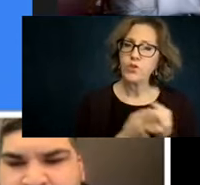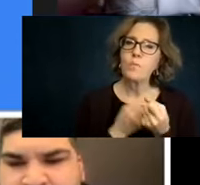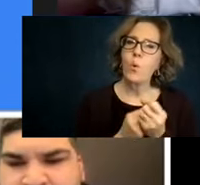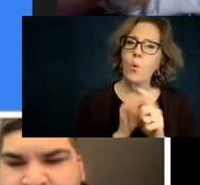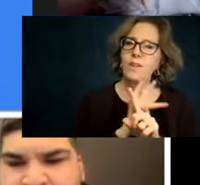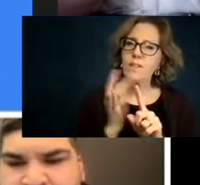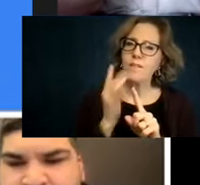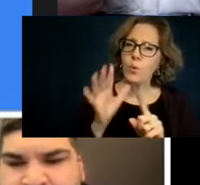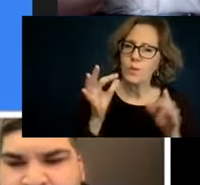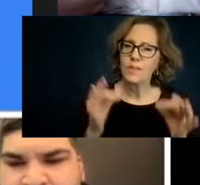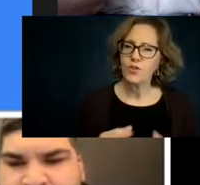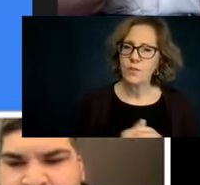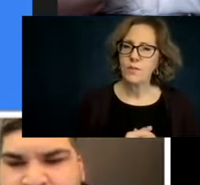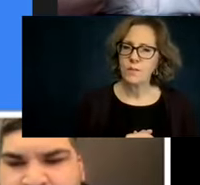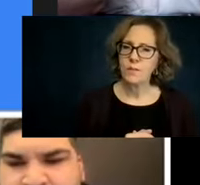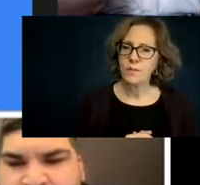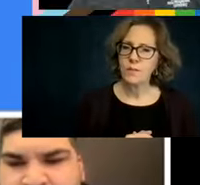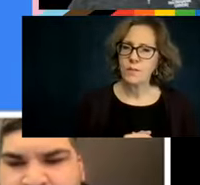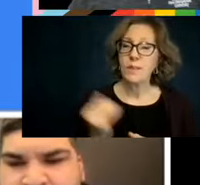in life, we all